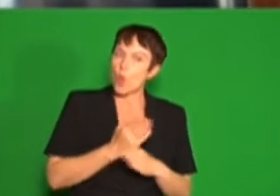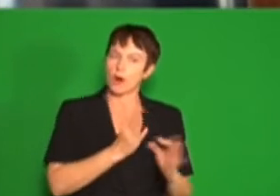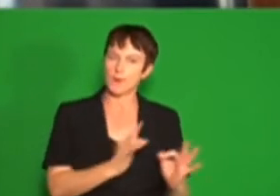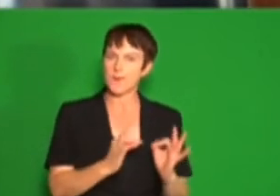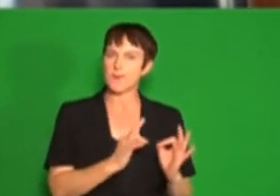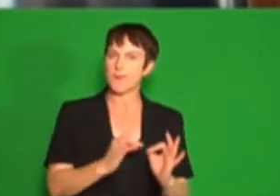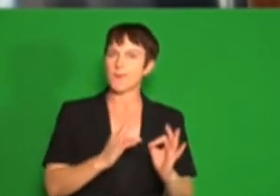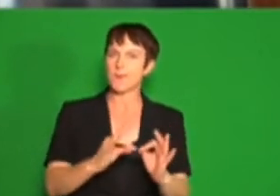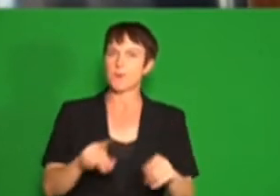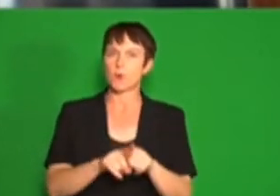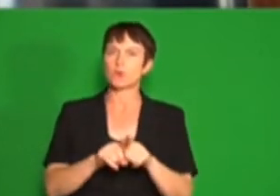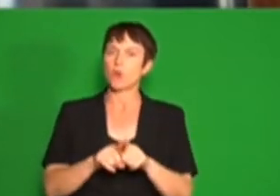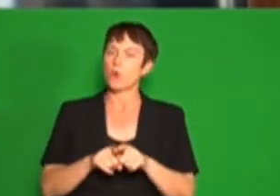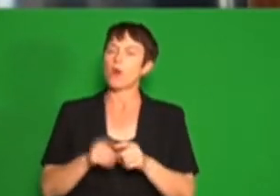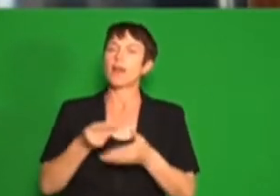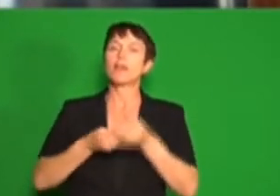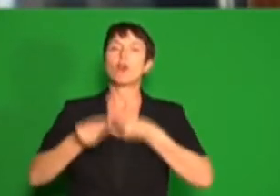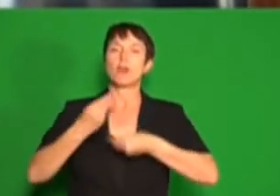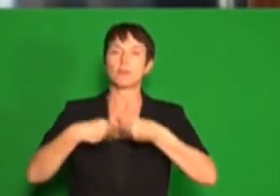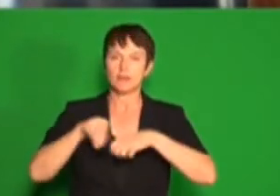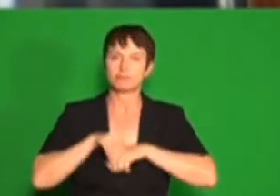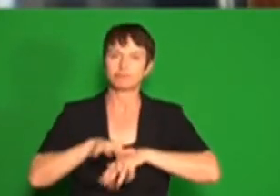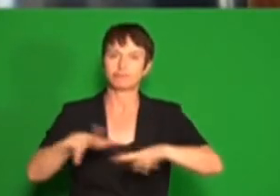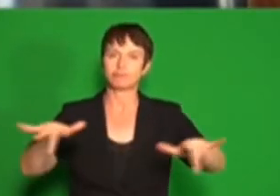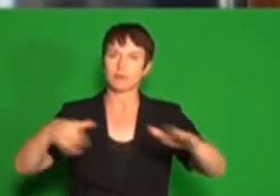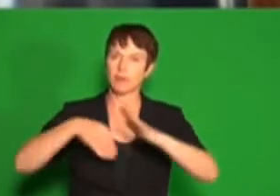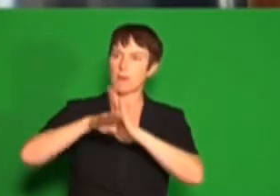the broader economy.